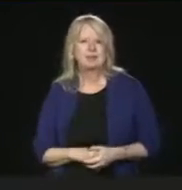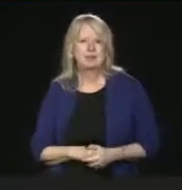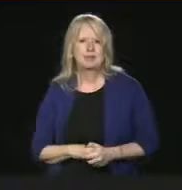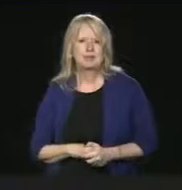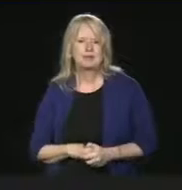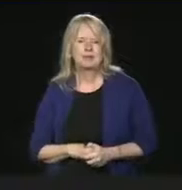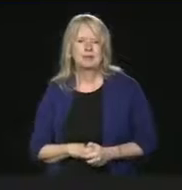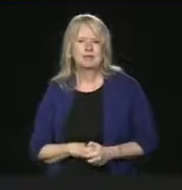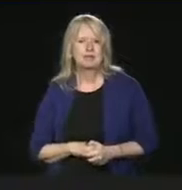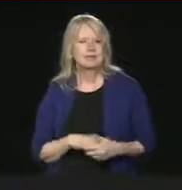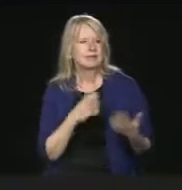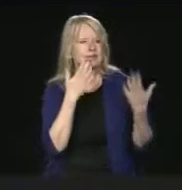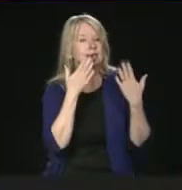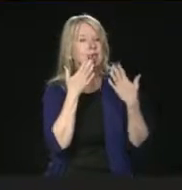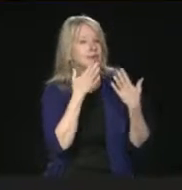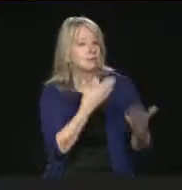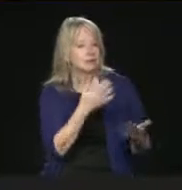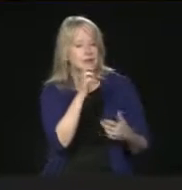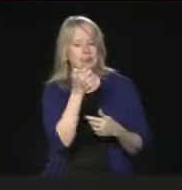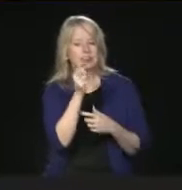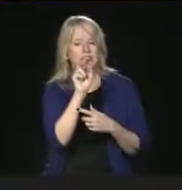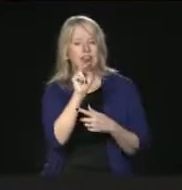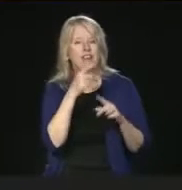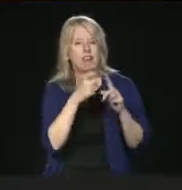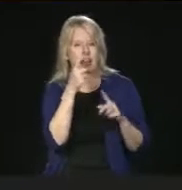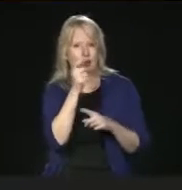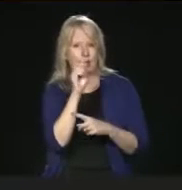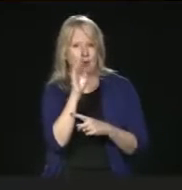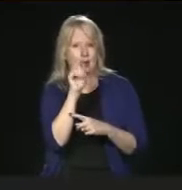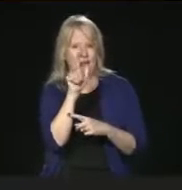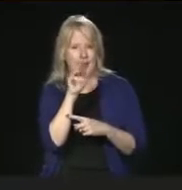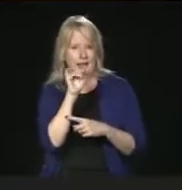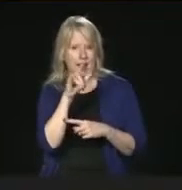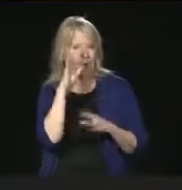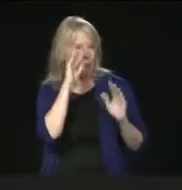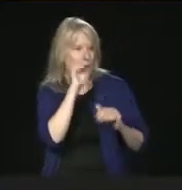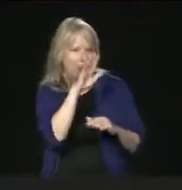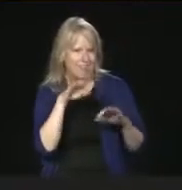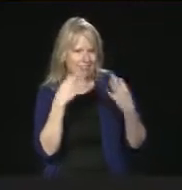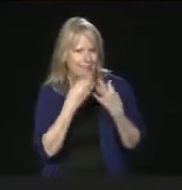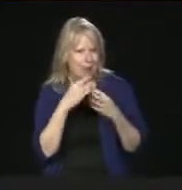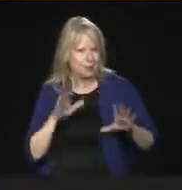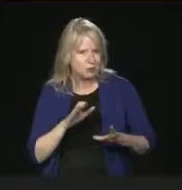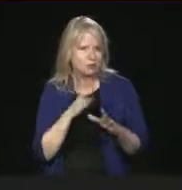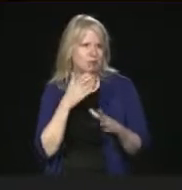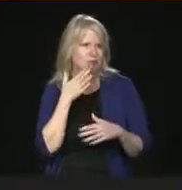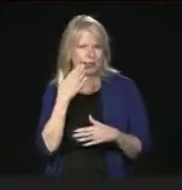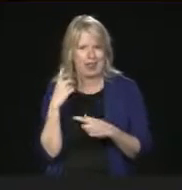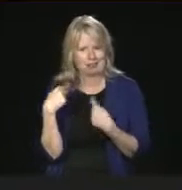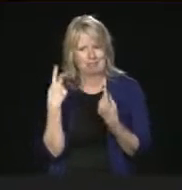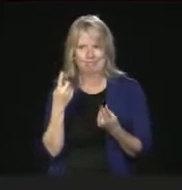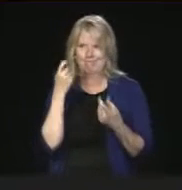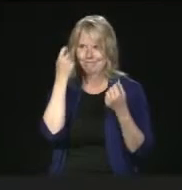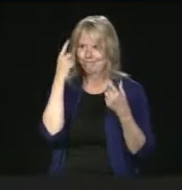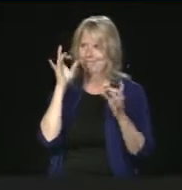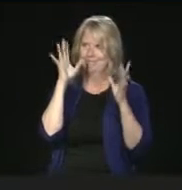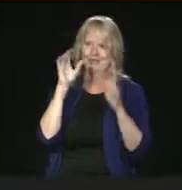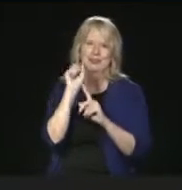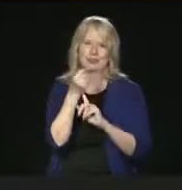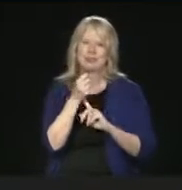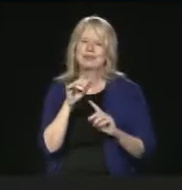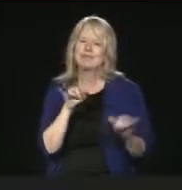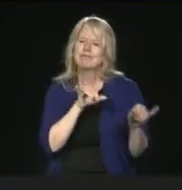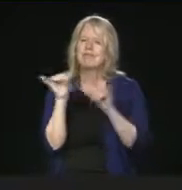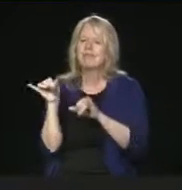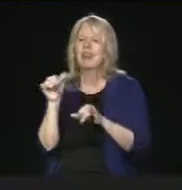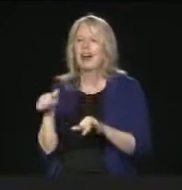Good morning, Prime Minister Trudeau. Sean Silikoff at the Globe and Mail. I hope your family's doing well as can be in the circumstances like every other